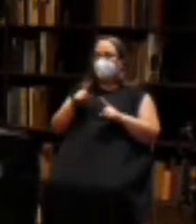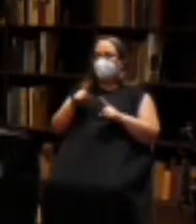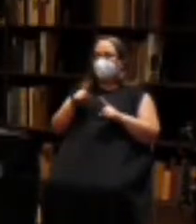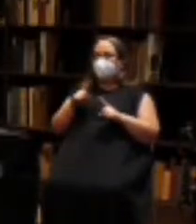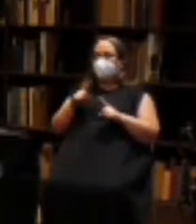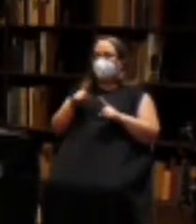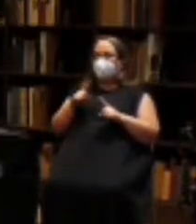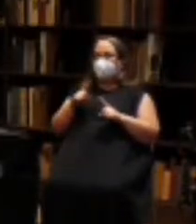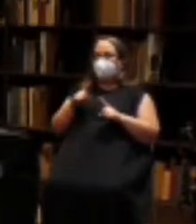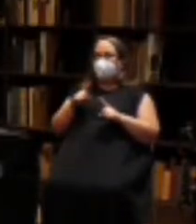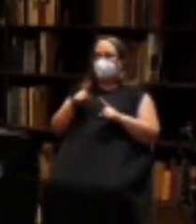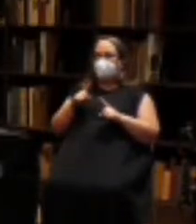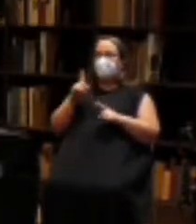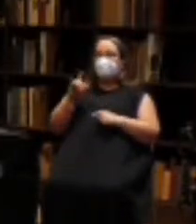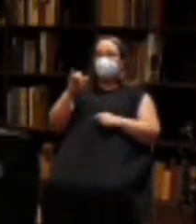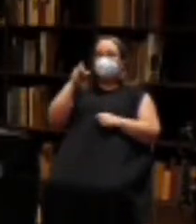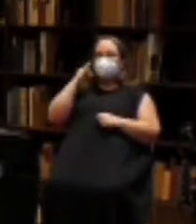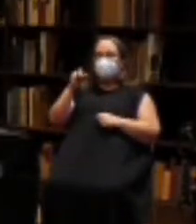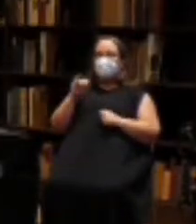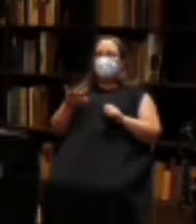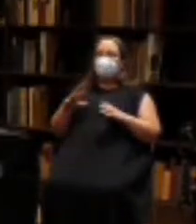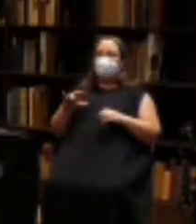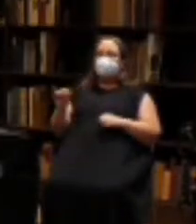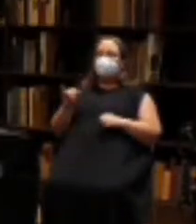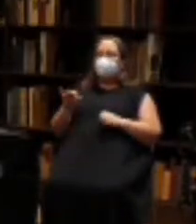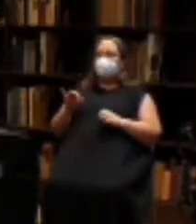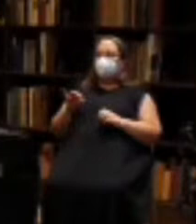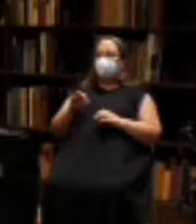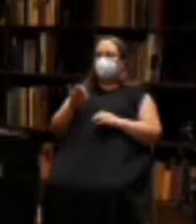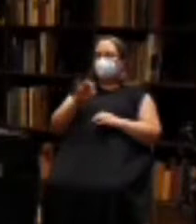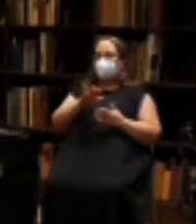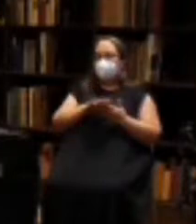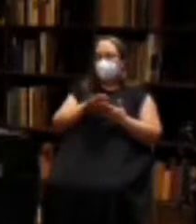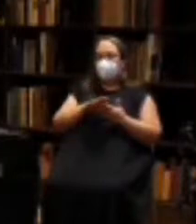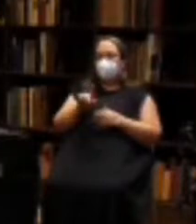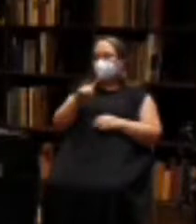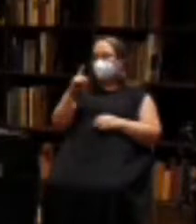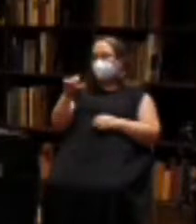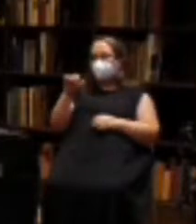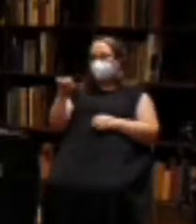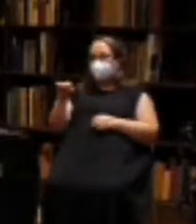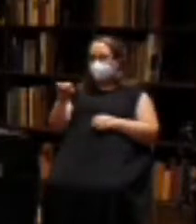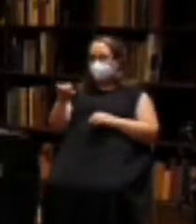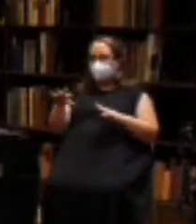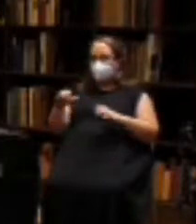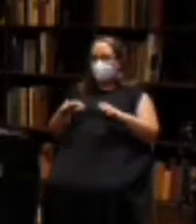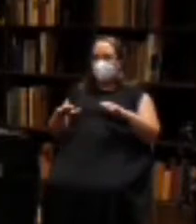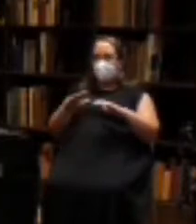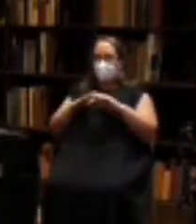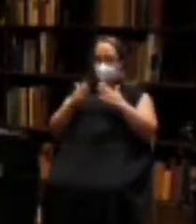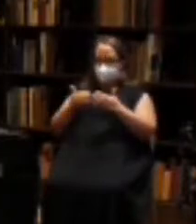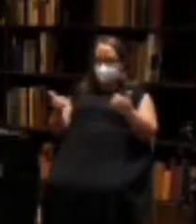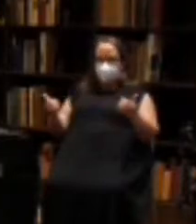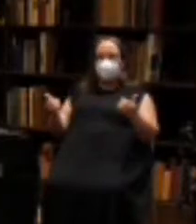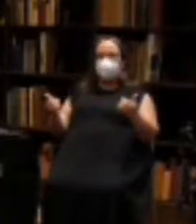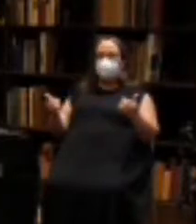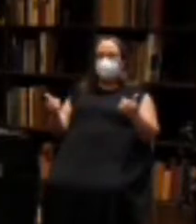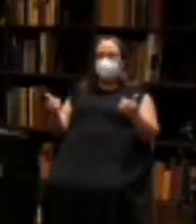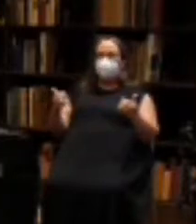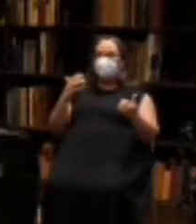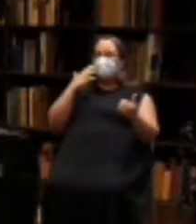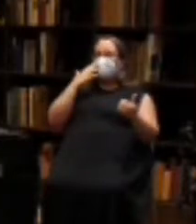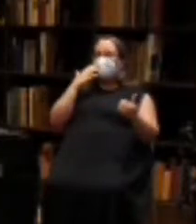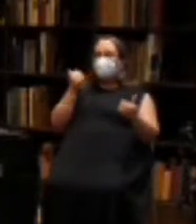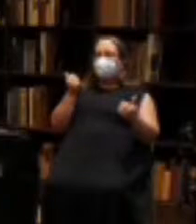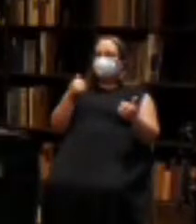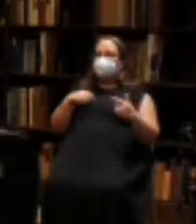of idea that groups like the Soul School and groups like the Black Panther parties were completely separate from each other because they